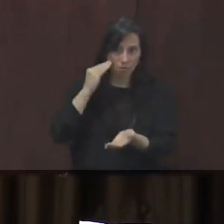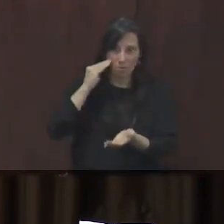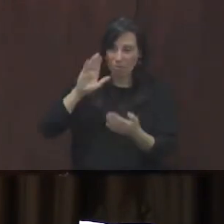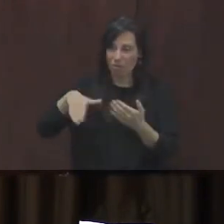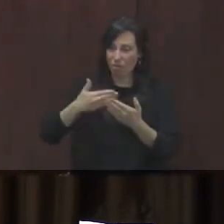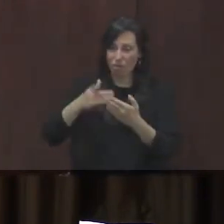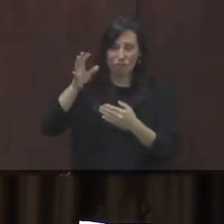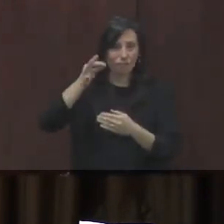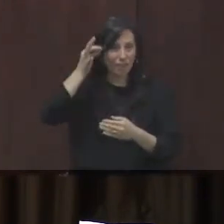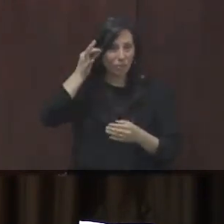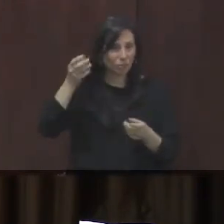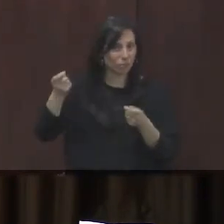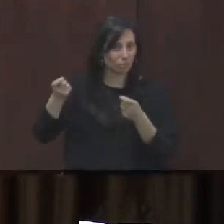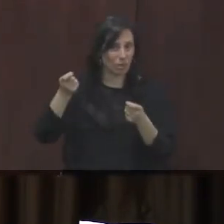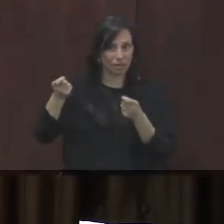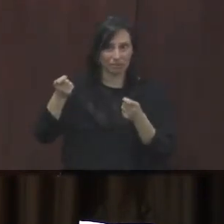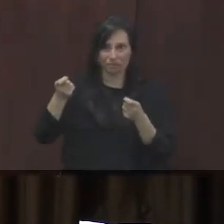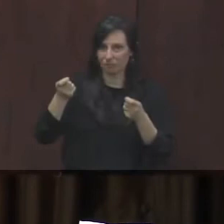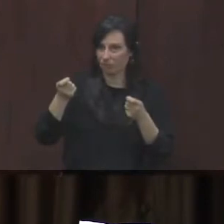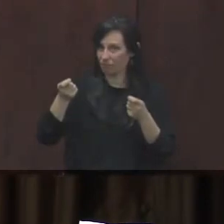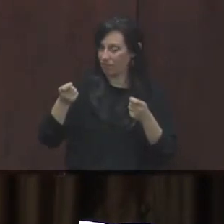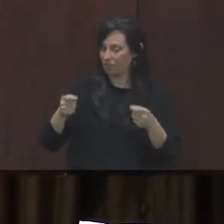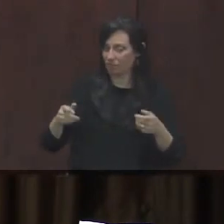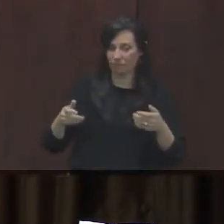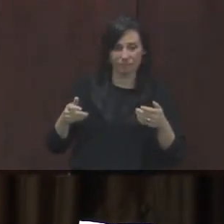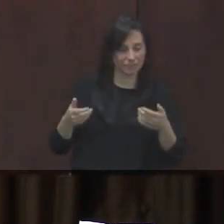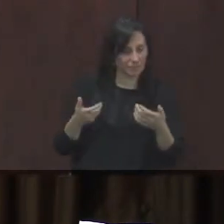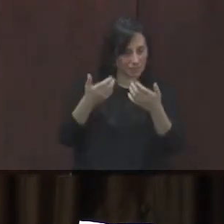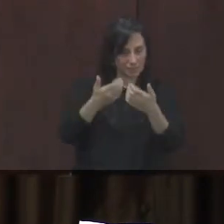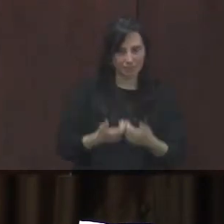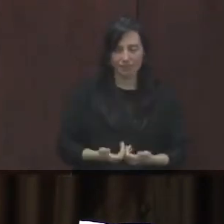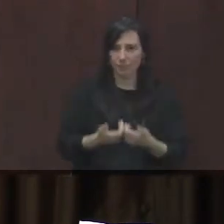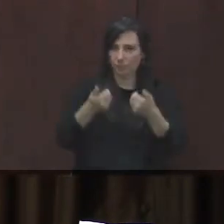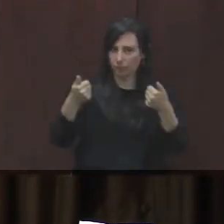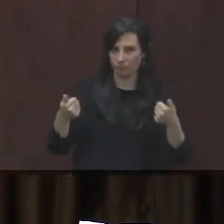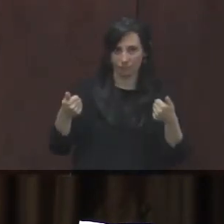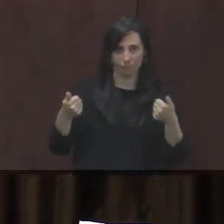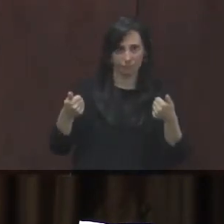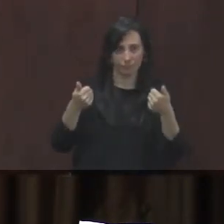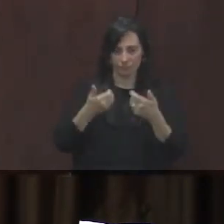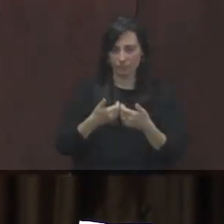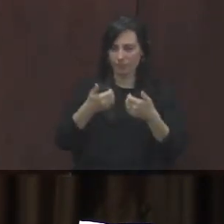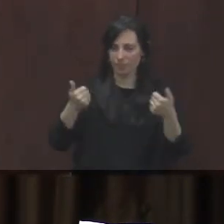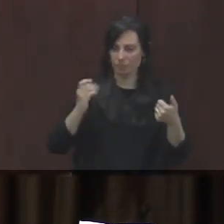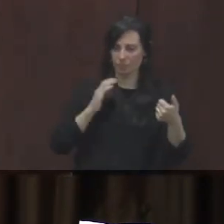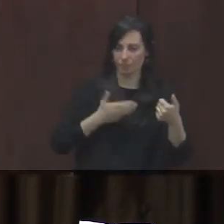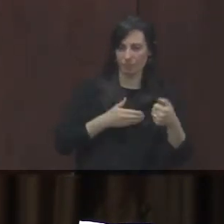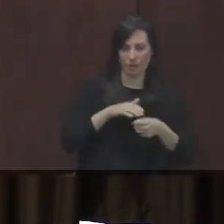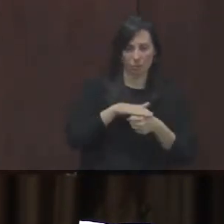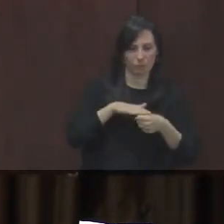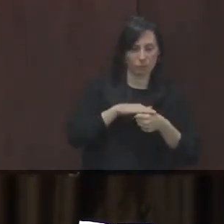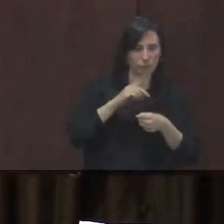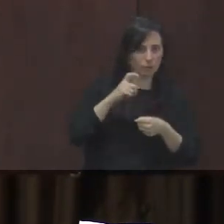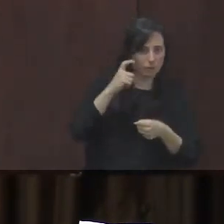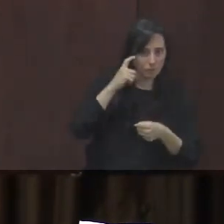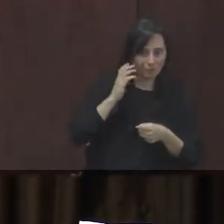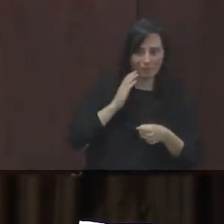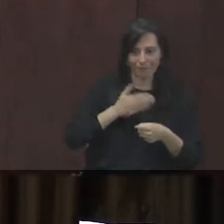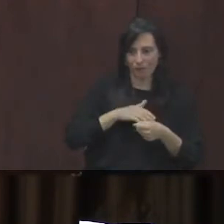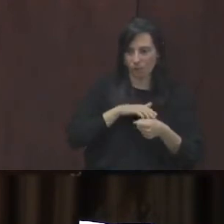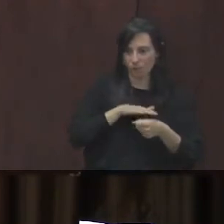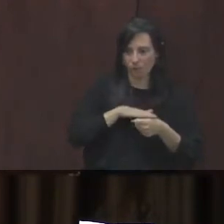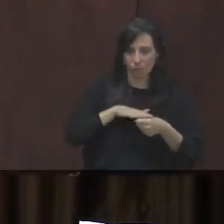run. It is completely it is completely outside of what local governments and hospitals are doing,